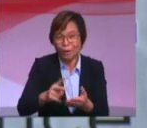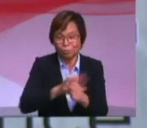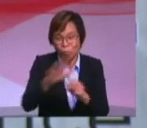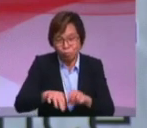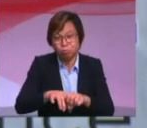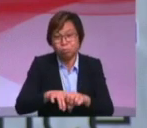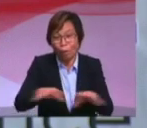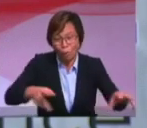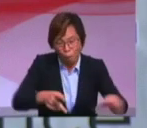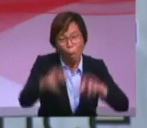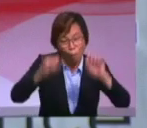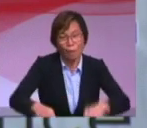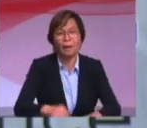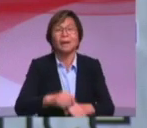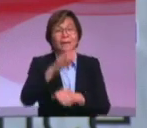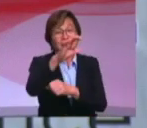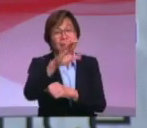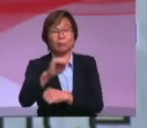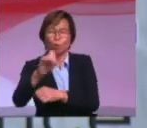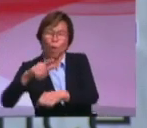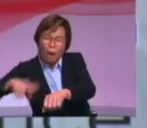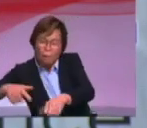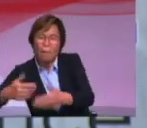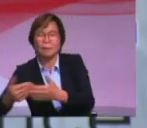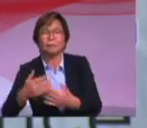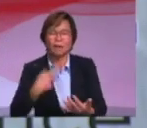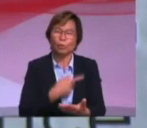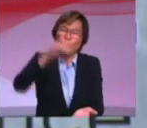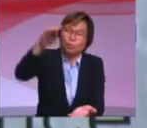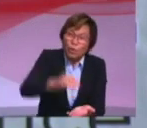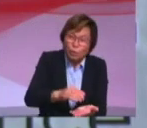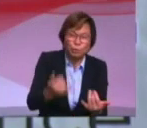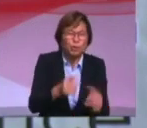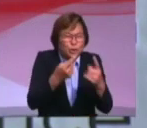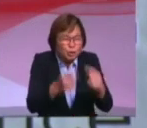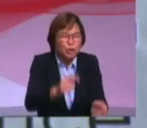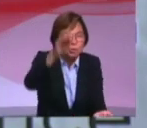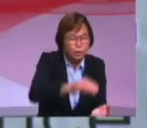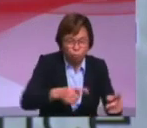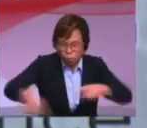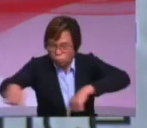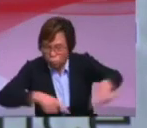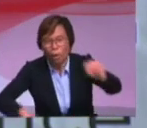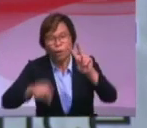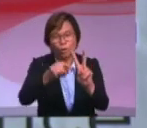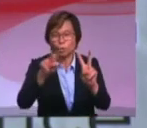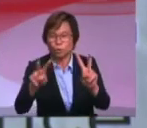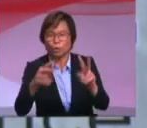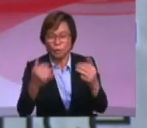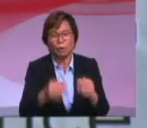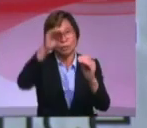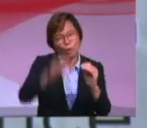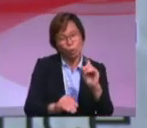issue that we hope that we can reduce the movement and so now we are reducing the movement we can see from 2.2 uh down to